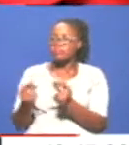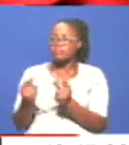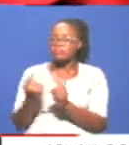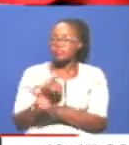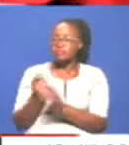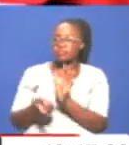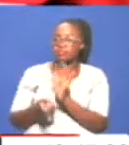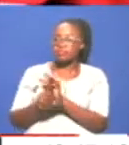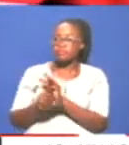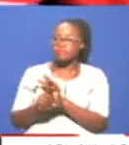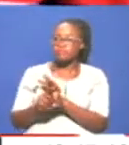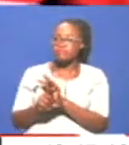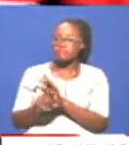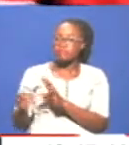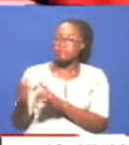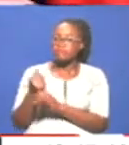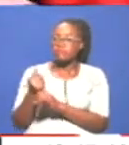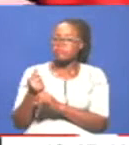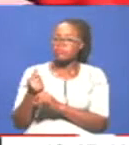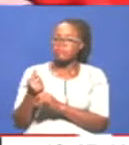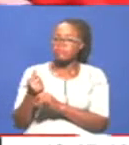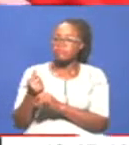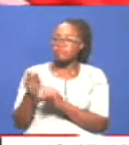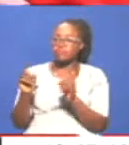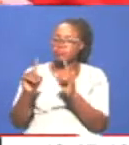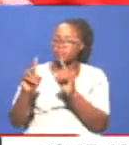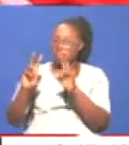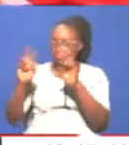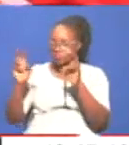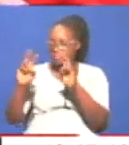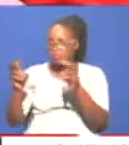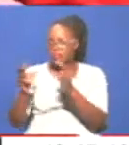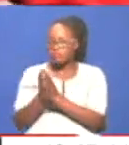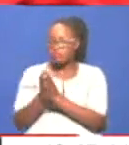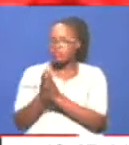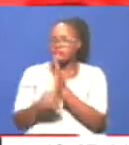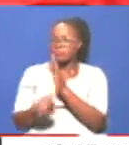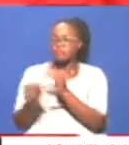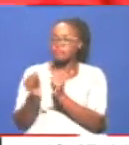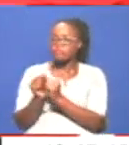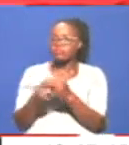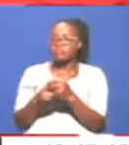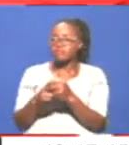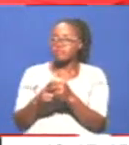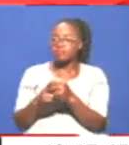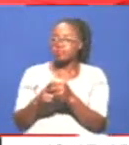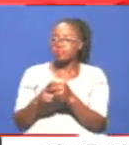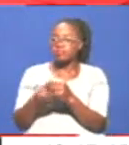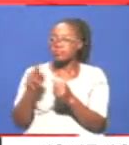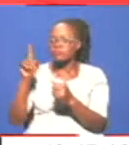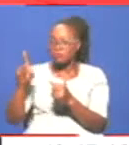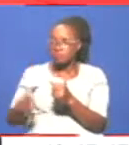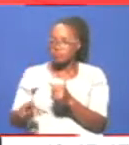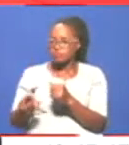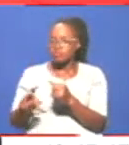requirement for you to attain a particular title. Now, when you reach, for example, under 17, you cannot get a